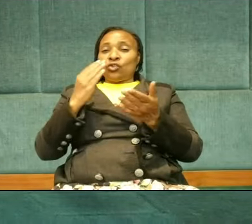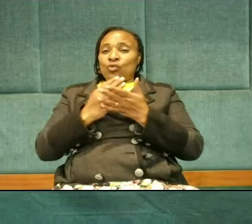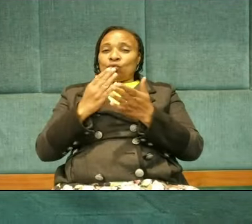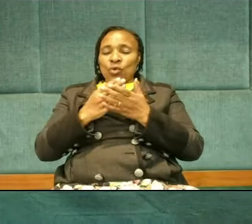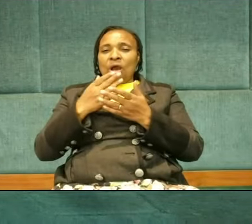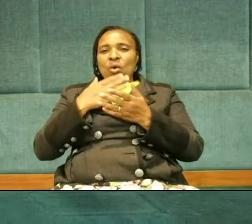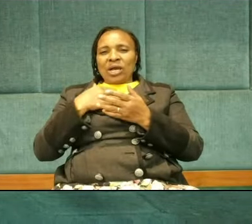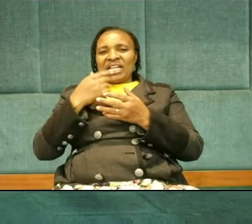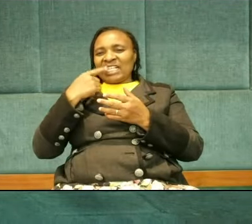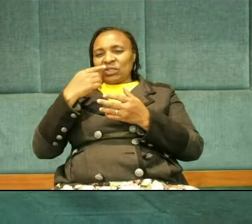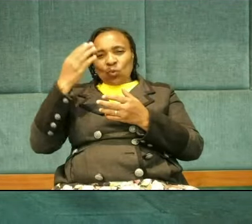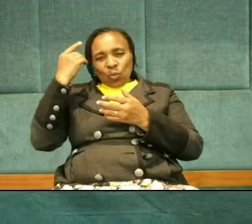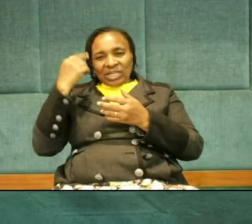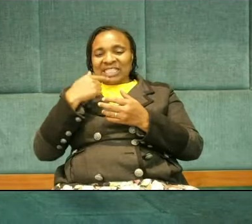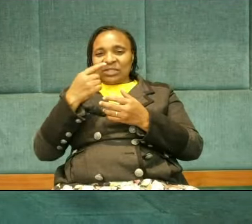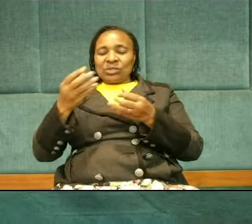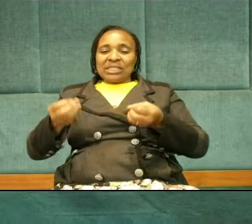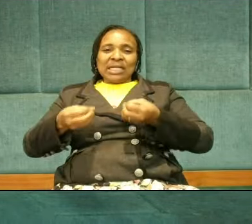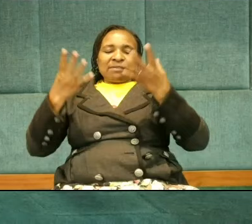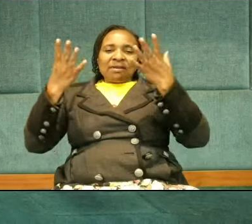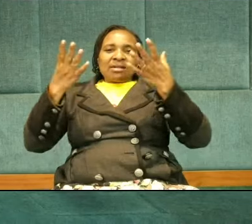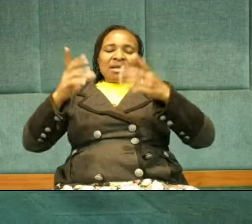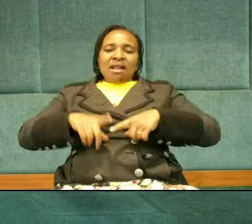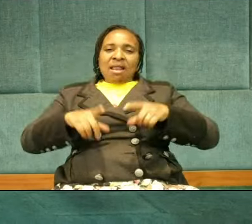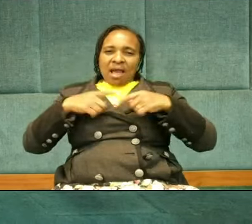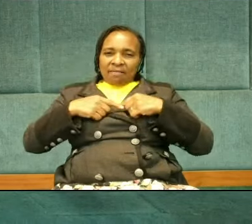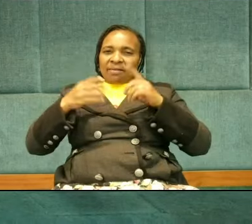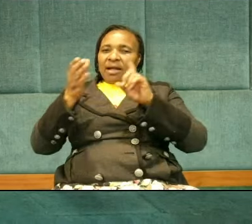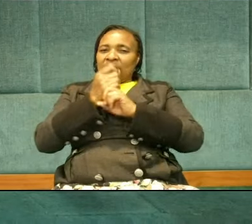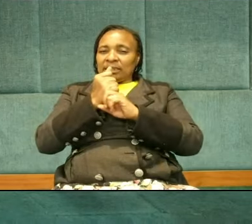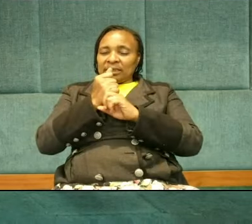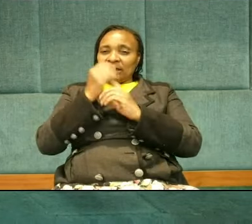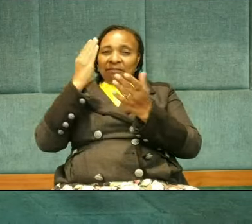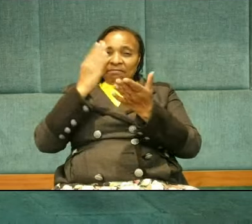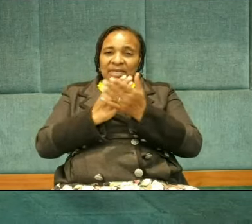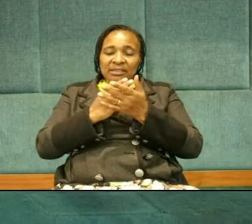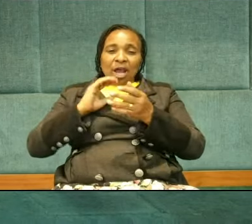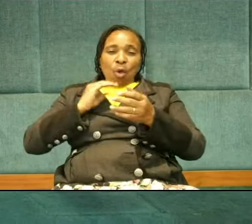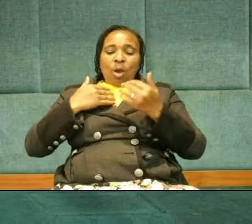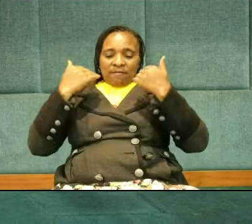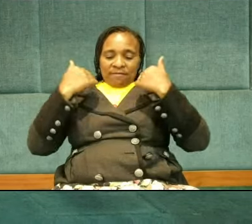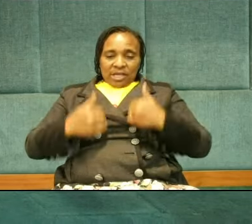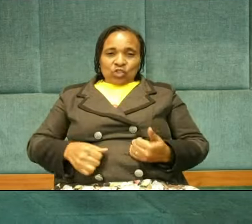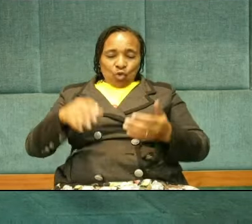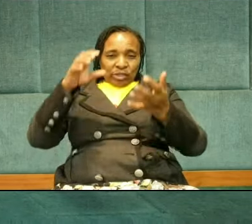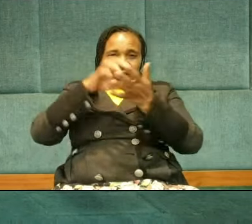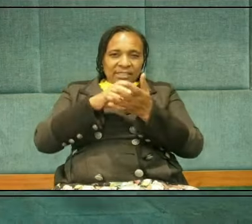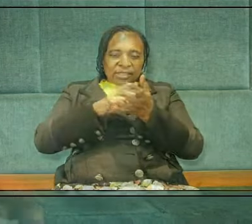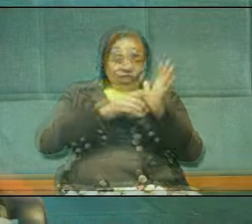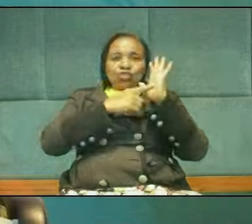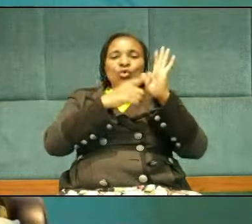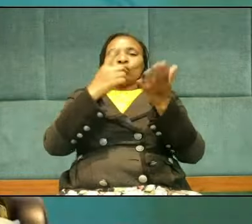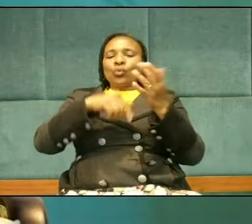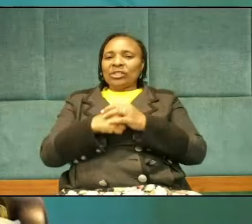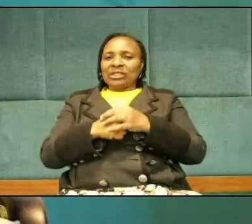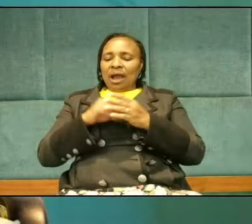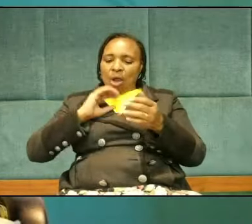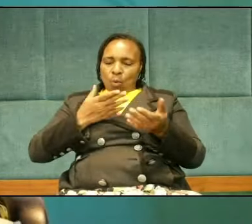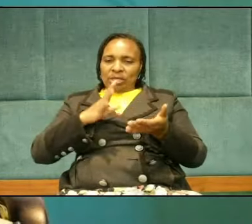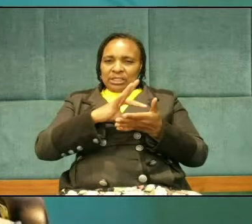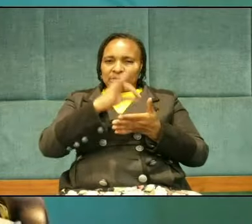Ellen G. White in The Sanctified Life touches on the fact that our physical state reflects our